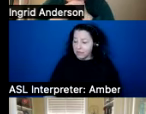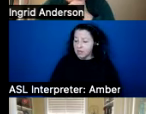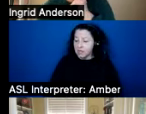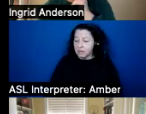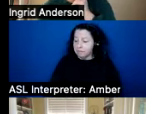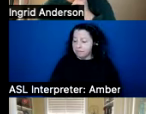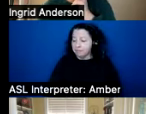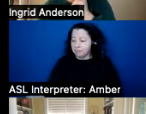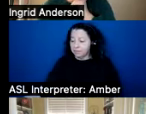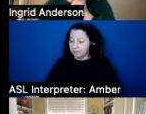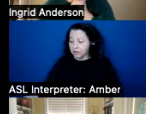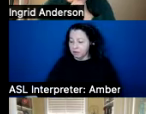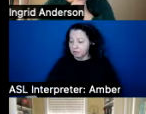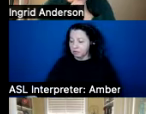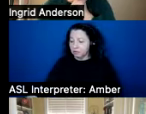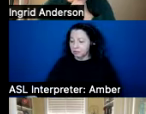All right, Deborah,